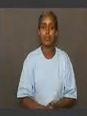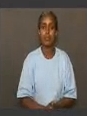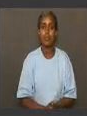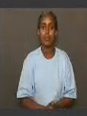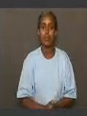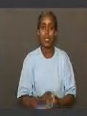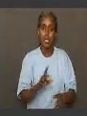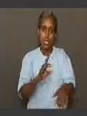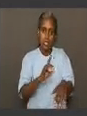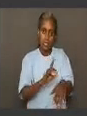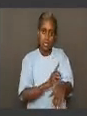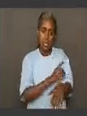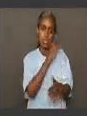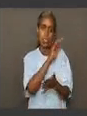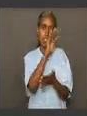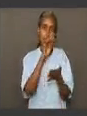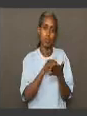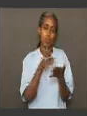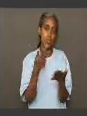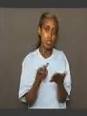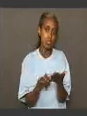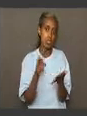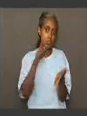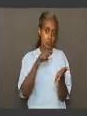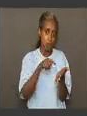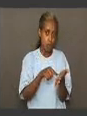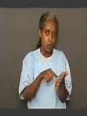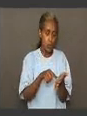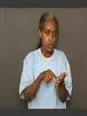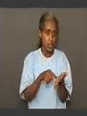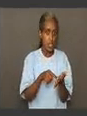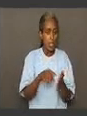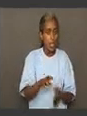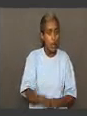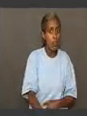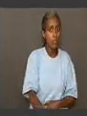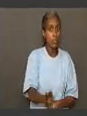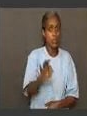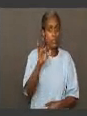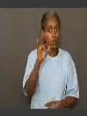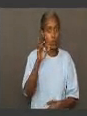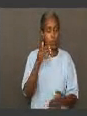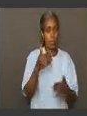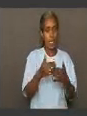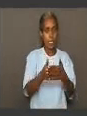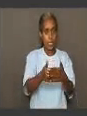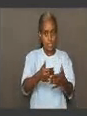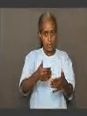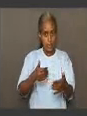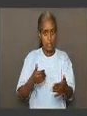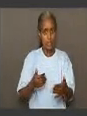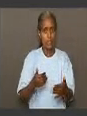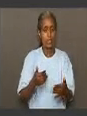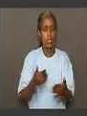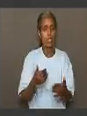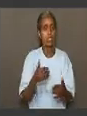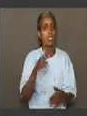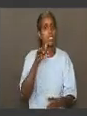The distance between these points can be found by subtracting